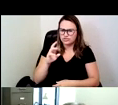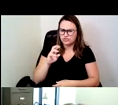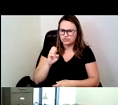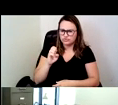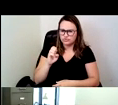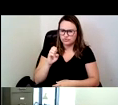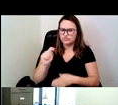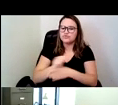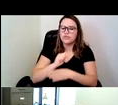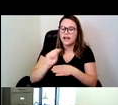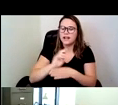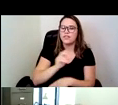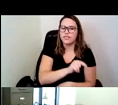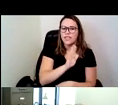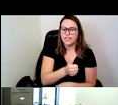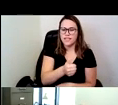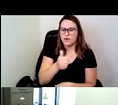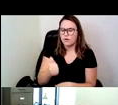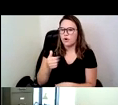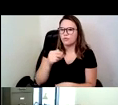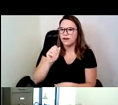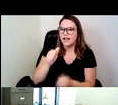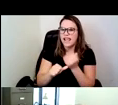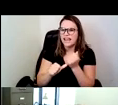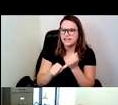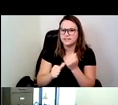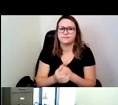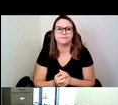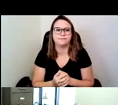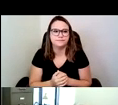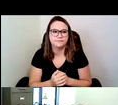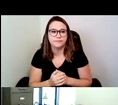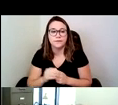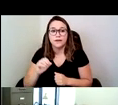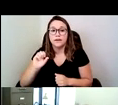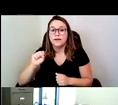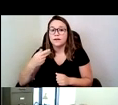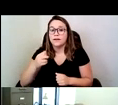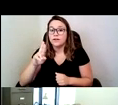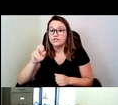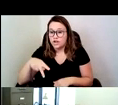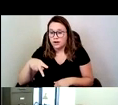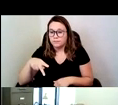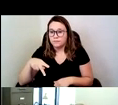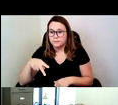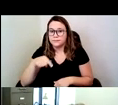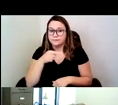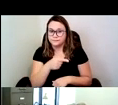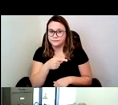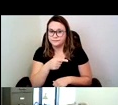especially critical now with the aid shortage that's going on here in Onondaga County and everywhere.